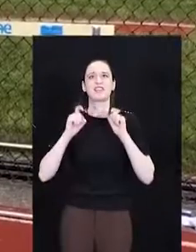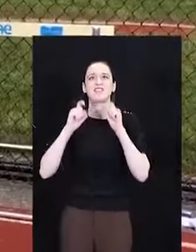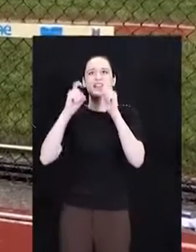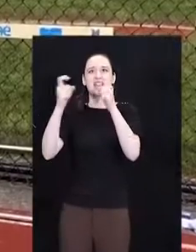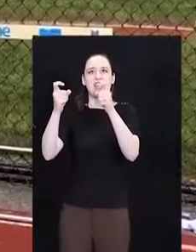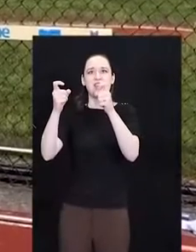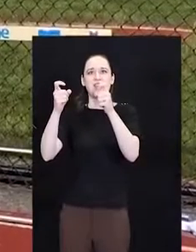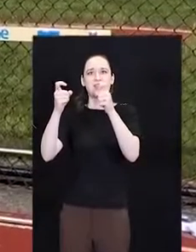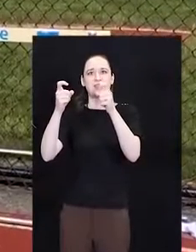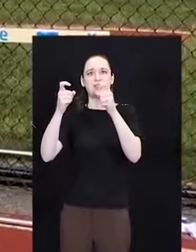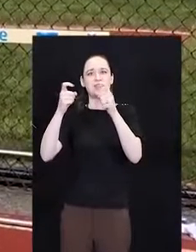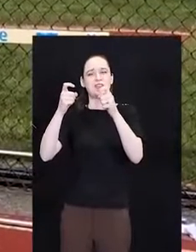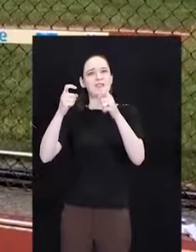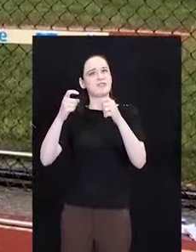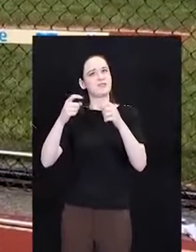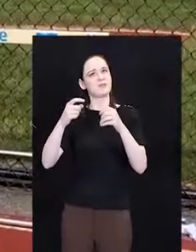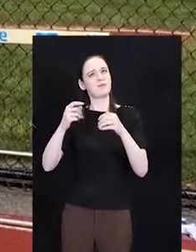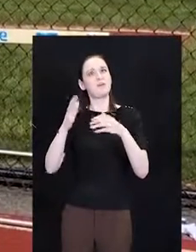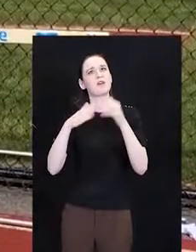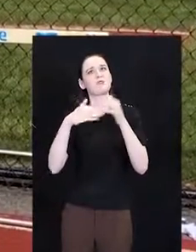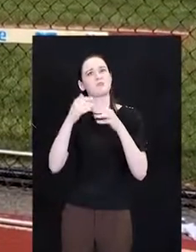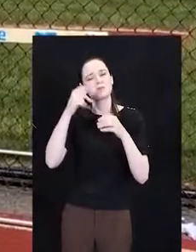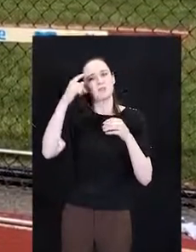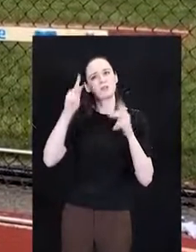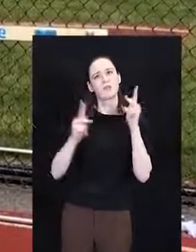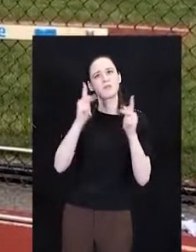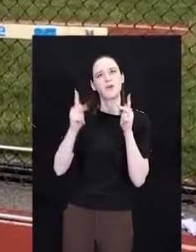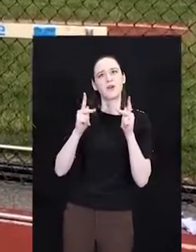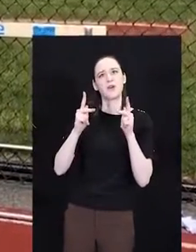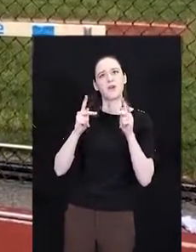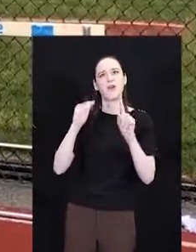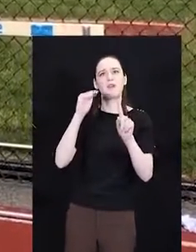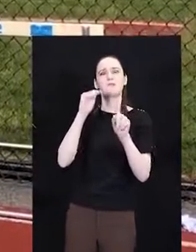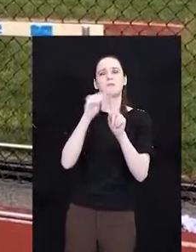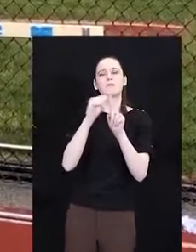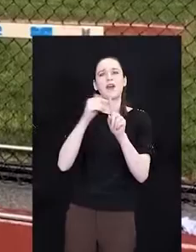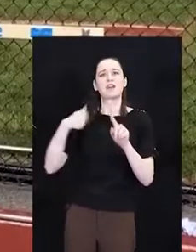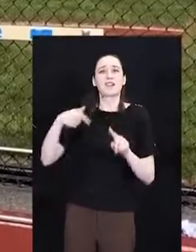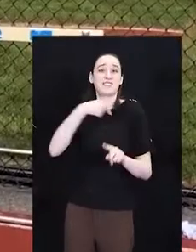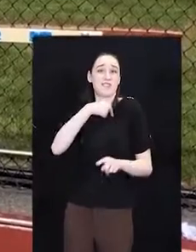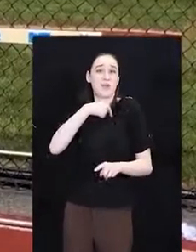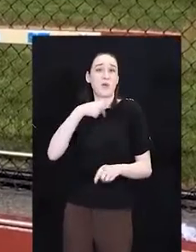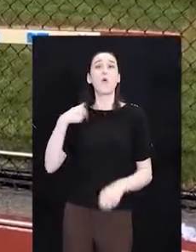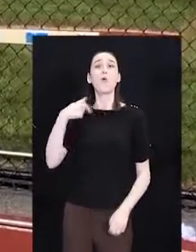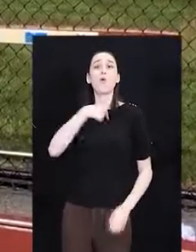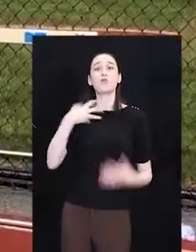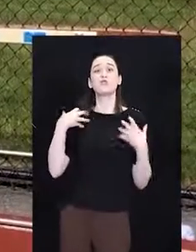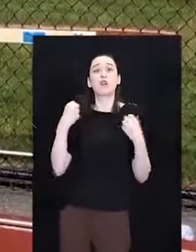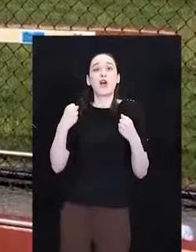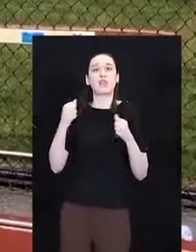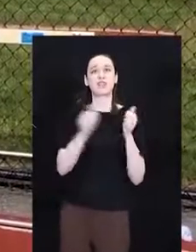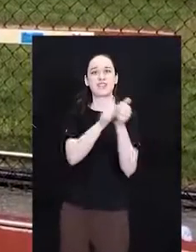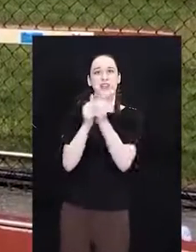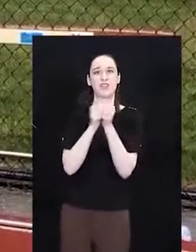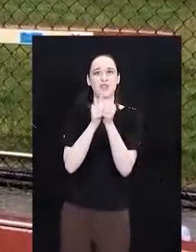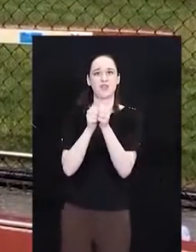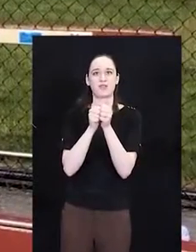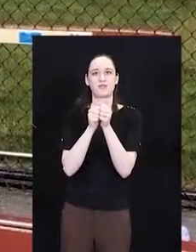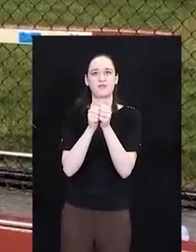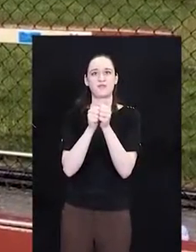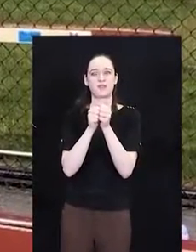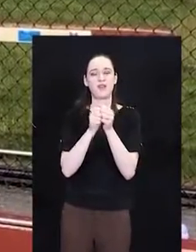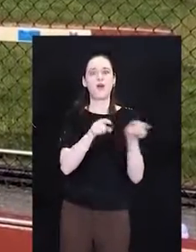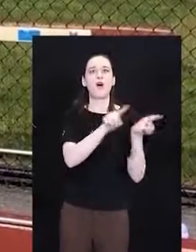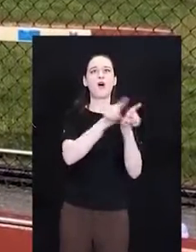class gift is intended to bring people together, provide a sense of comfort, and remind all of us, that we are indeed stronger together.